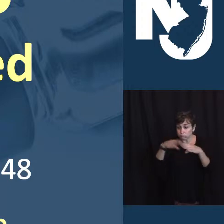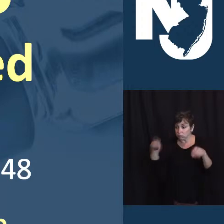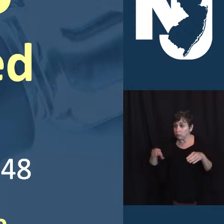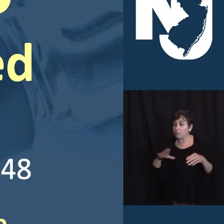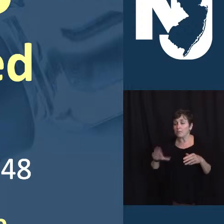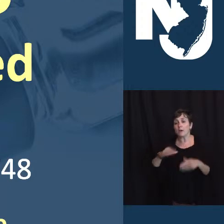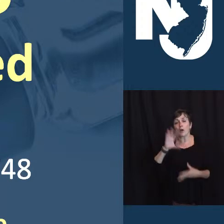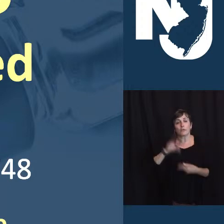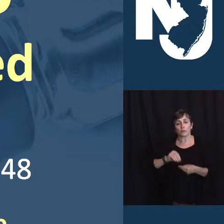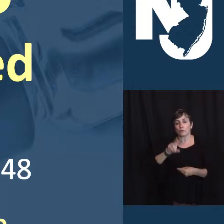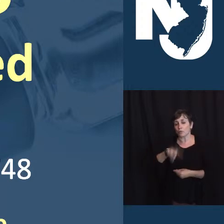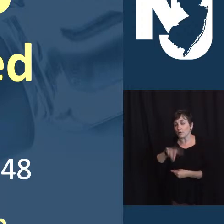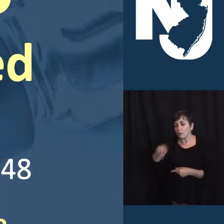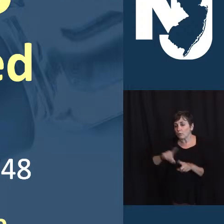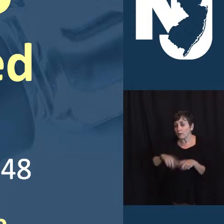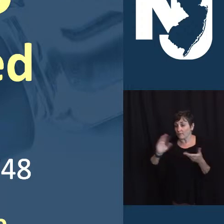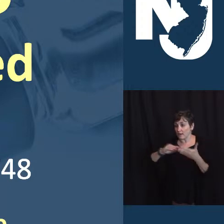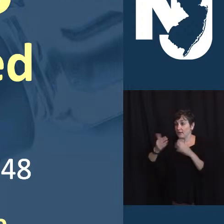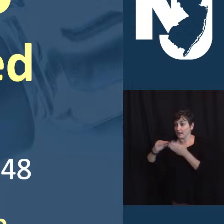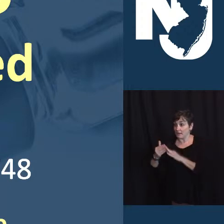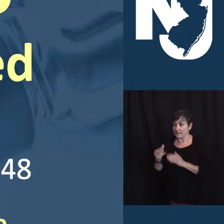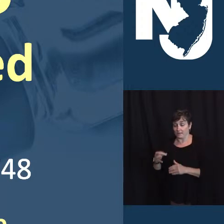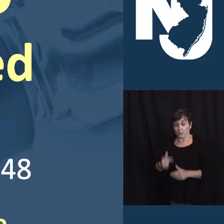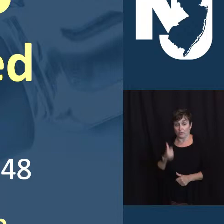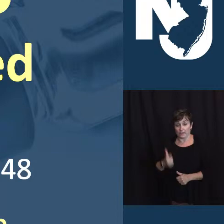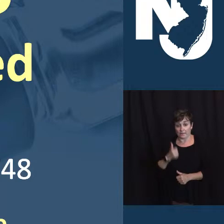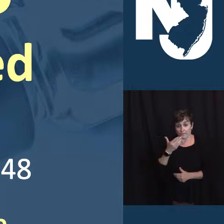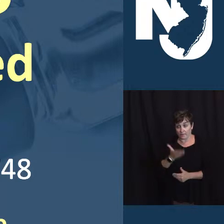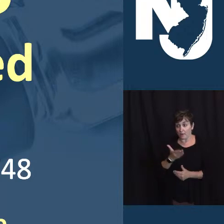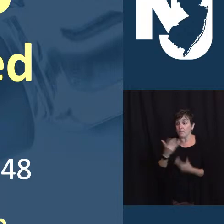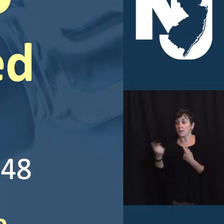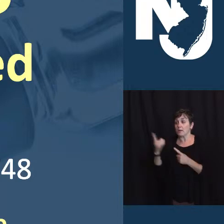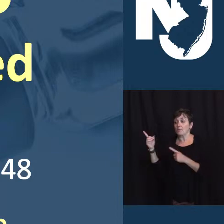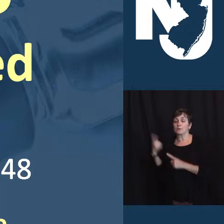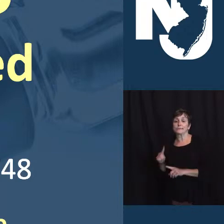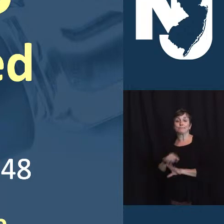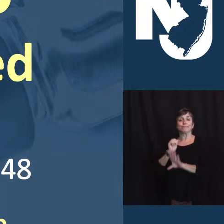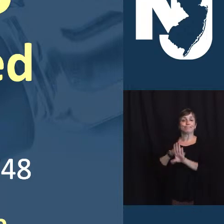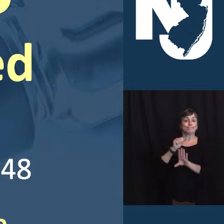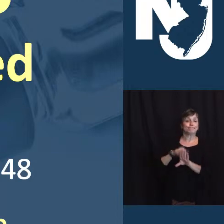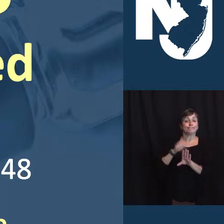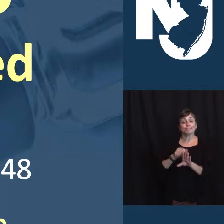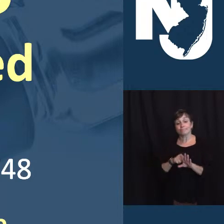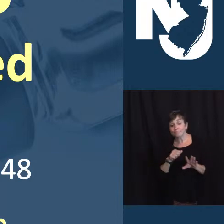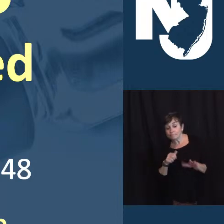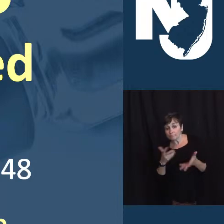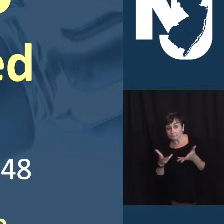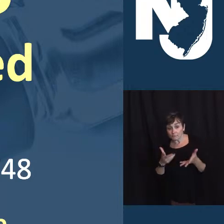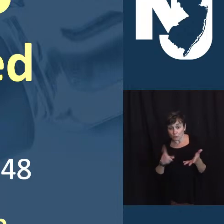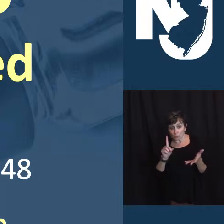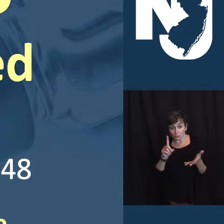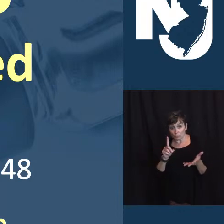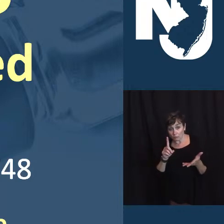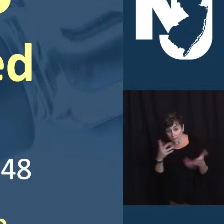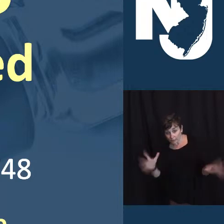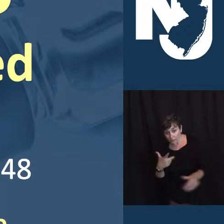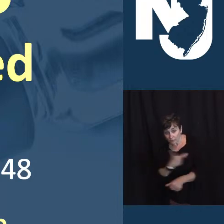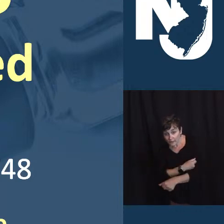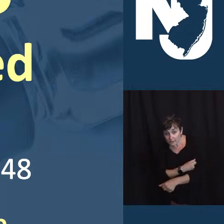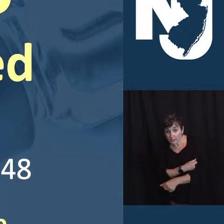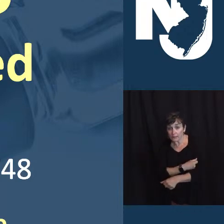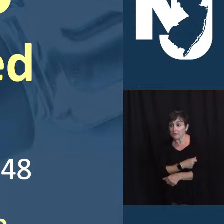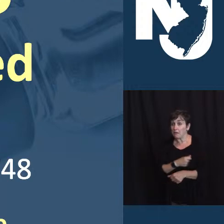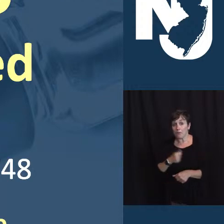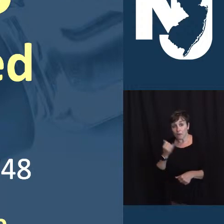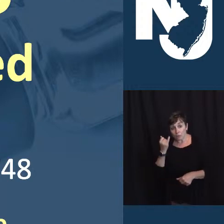places, expect that you may get somebody in our civic corps knocking on your door, asking if you've been vaccinated, if